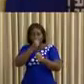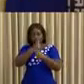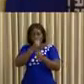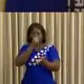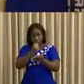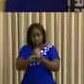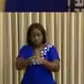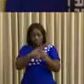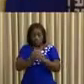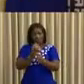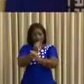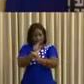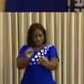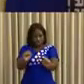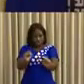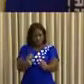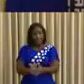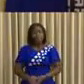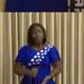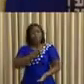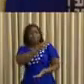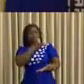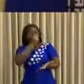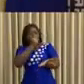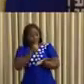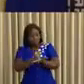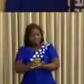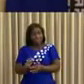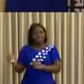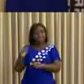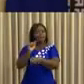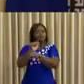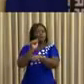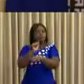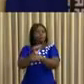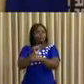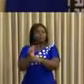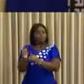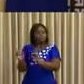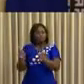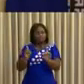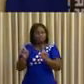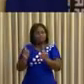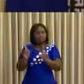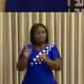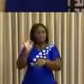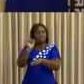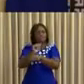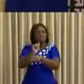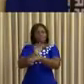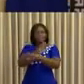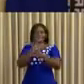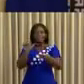of the process. They have assured me of their determination to carry out their duties without fear or favor.